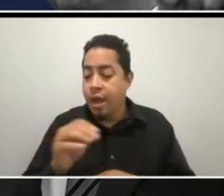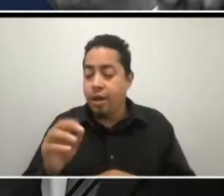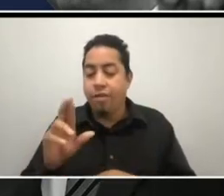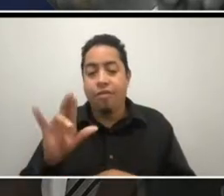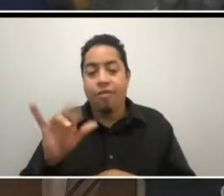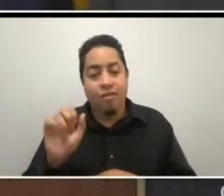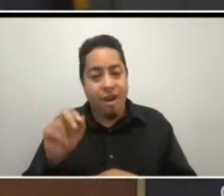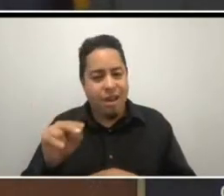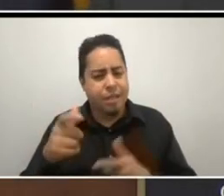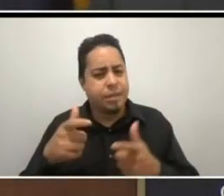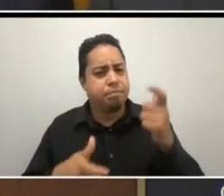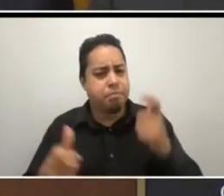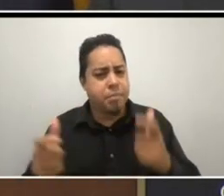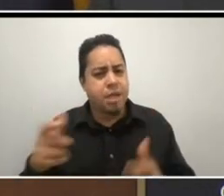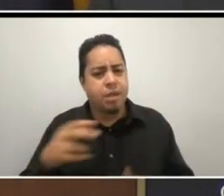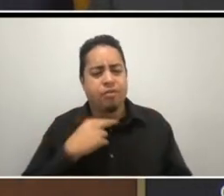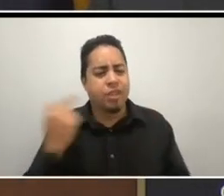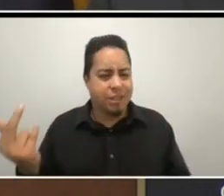risk.